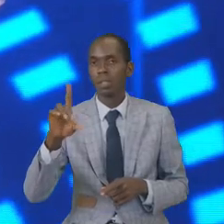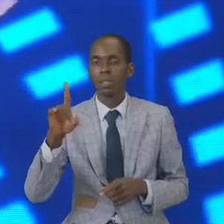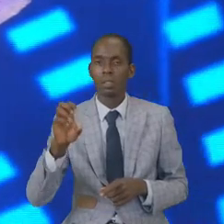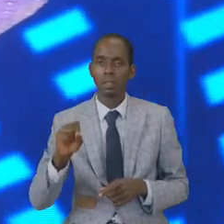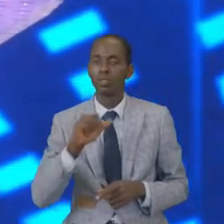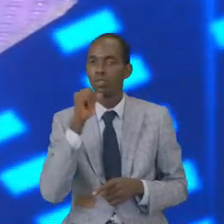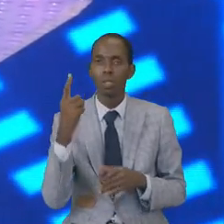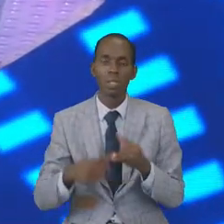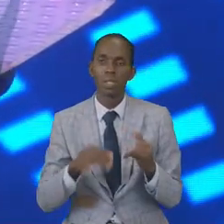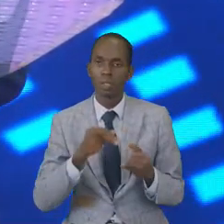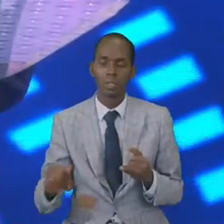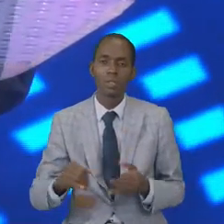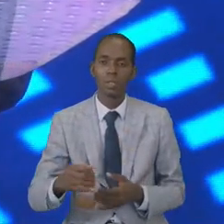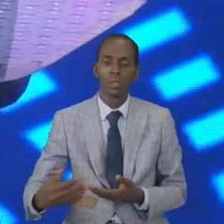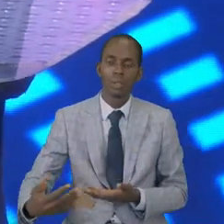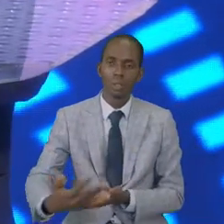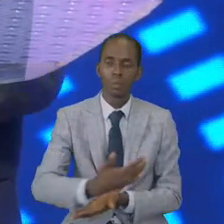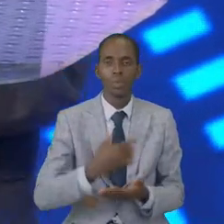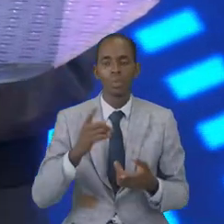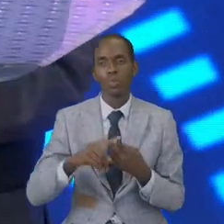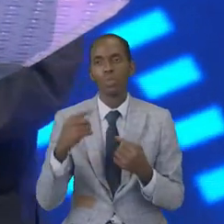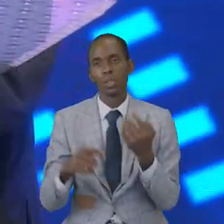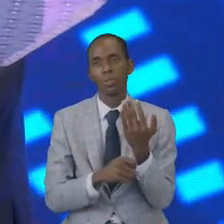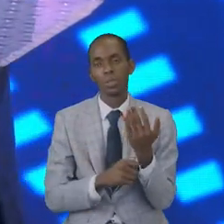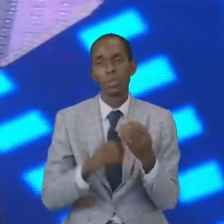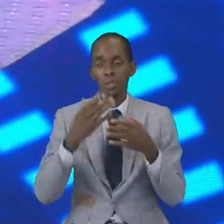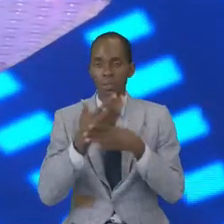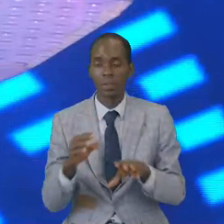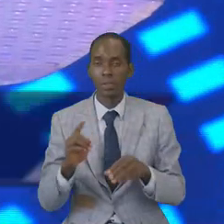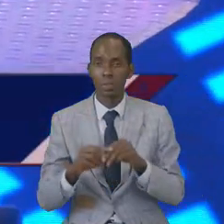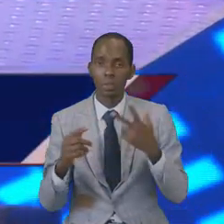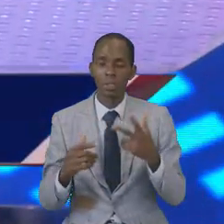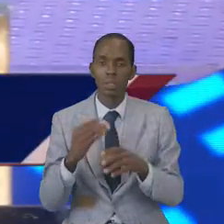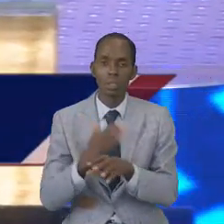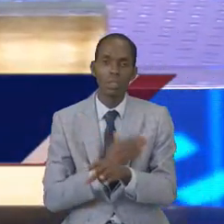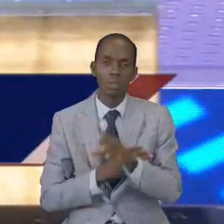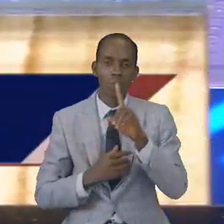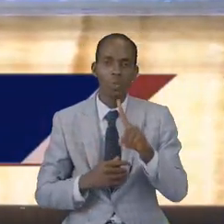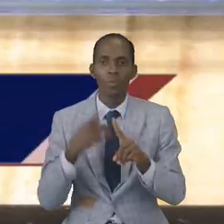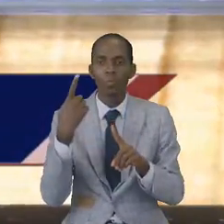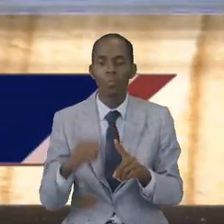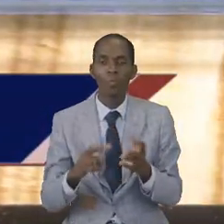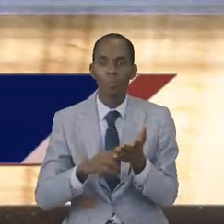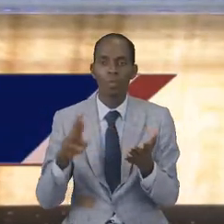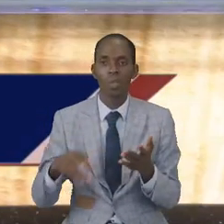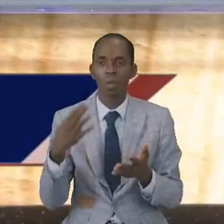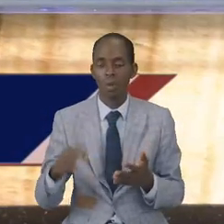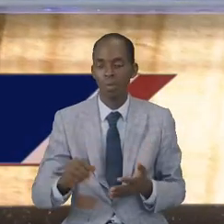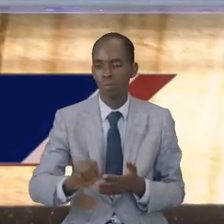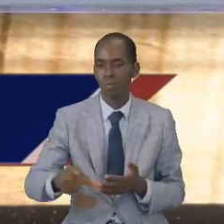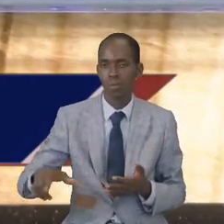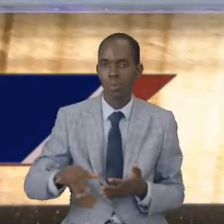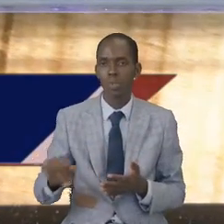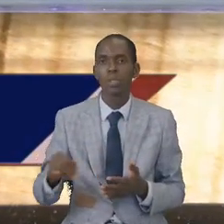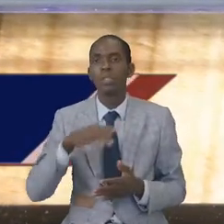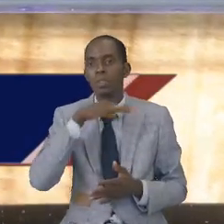We're looking at three things here. Number one is the consequence of sowing defilement to